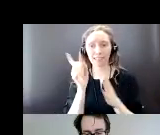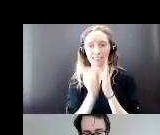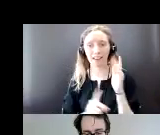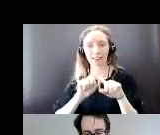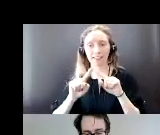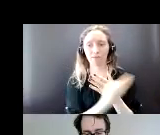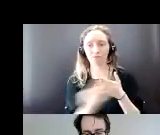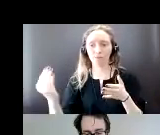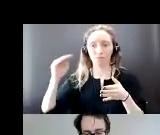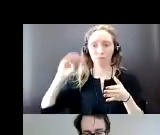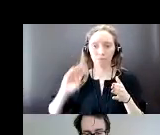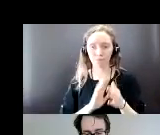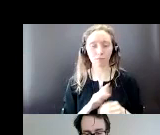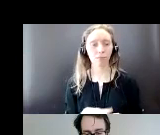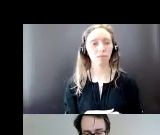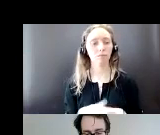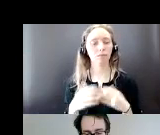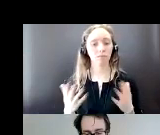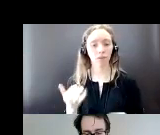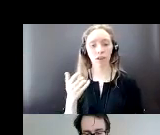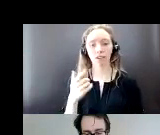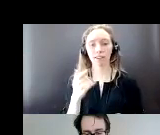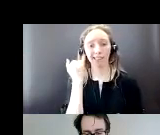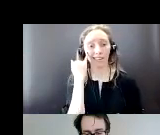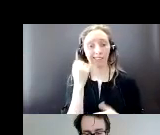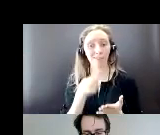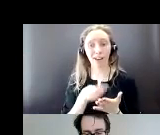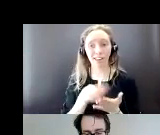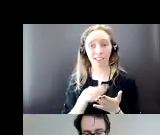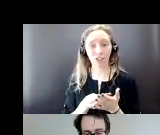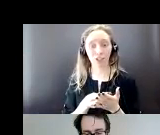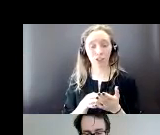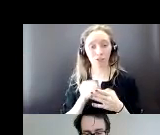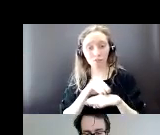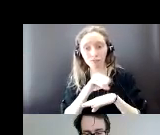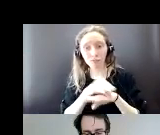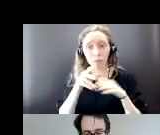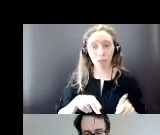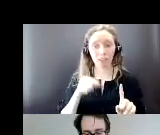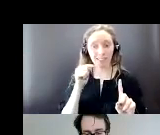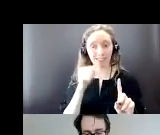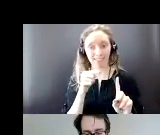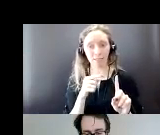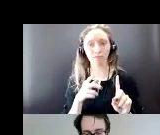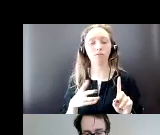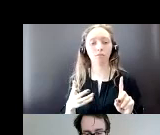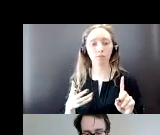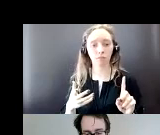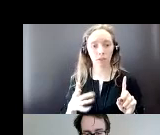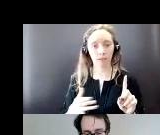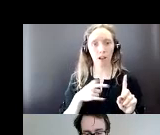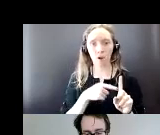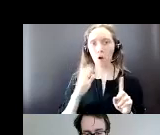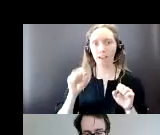case, they make it look very legitimate, especially more so now with more people looking to work online. That we're seeing